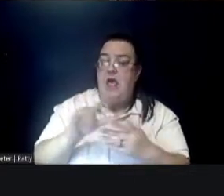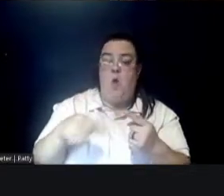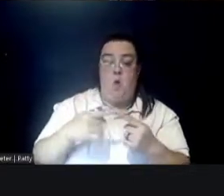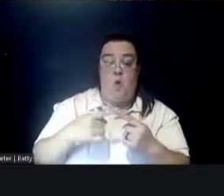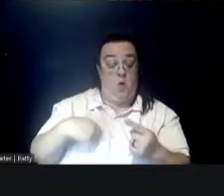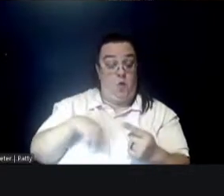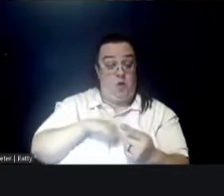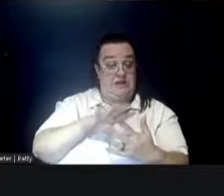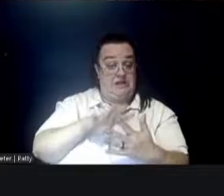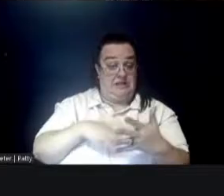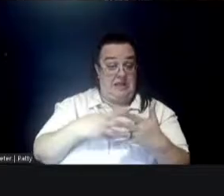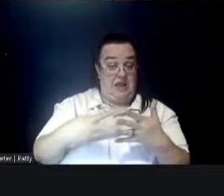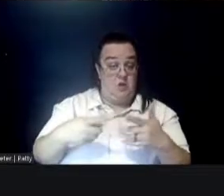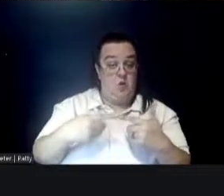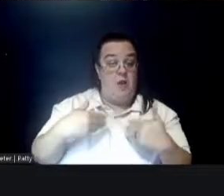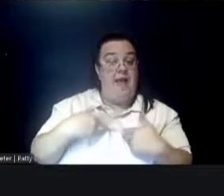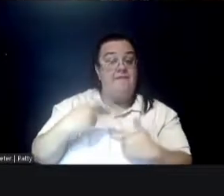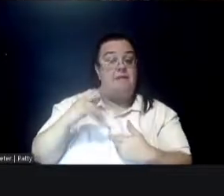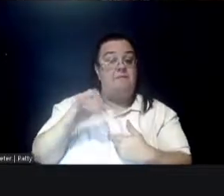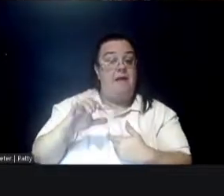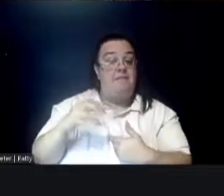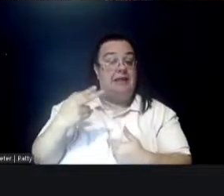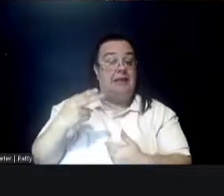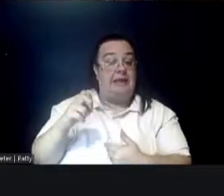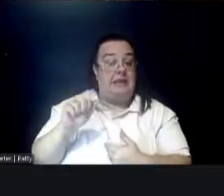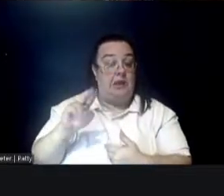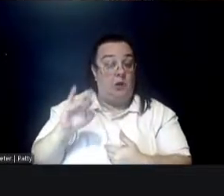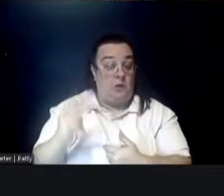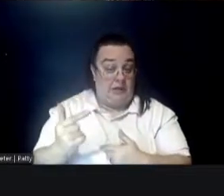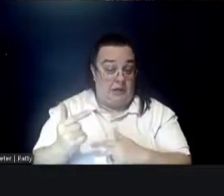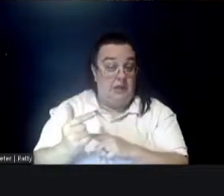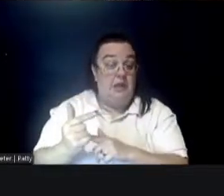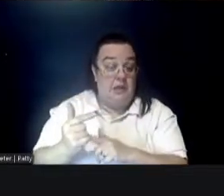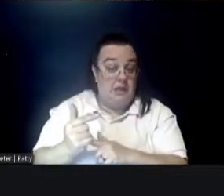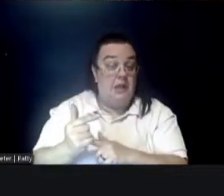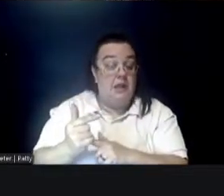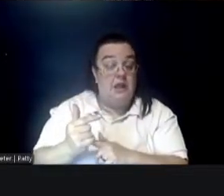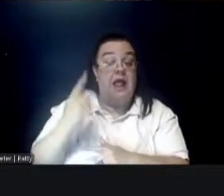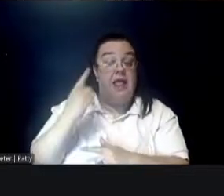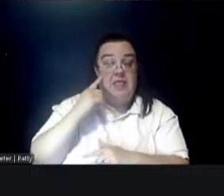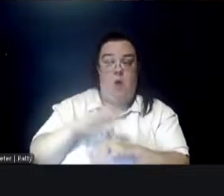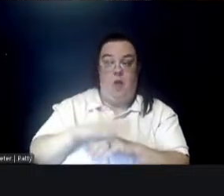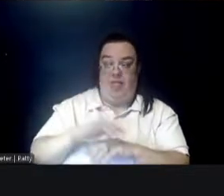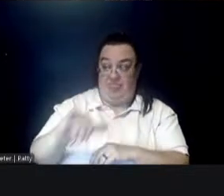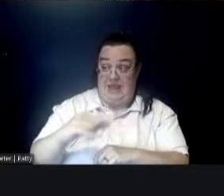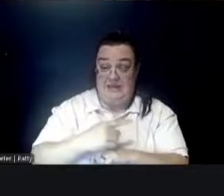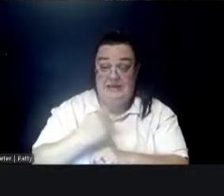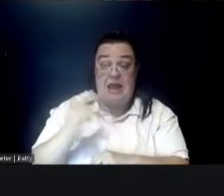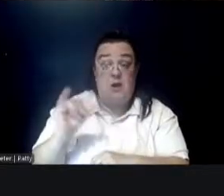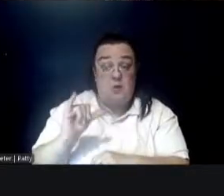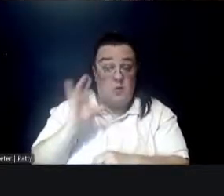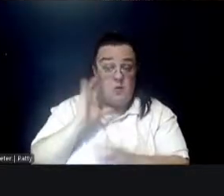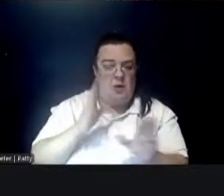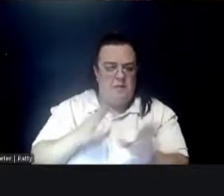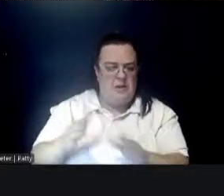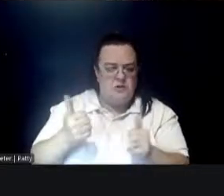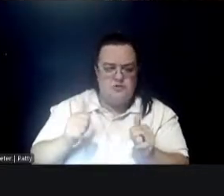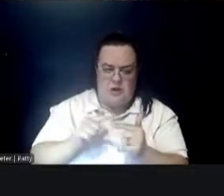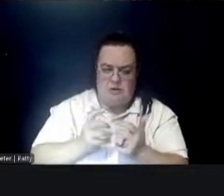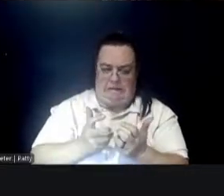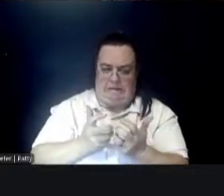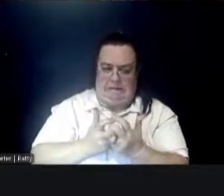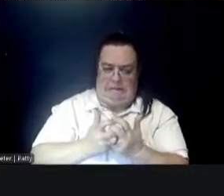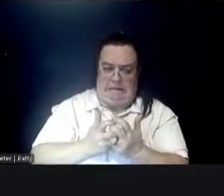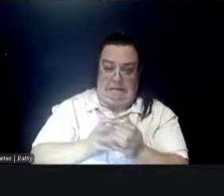to have the public hearing. And I think on that day as well, we were going to try to squeeze in another budget